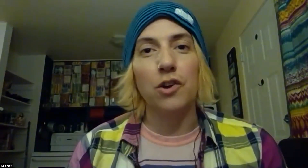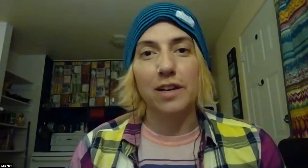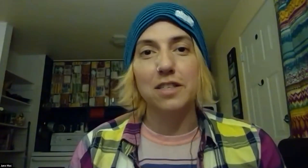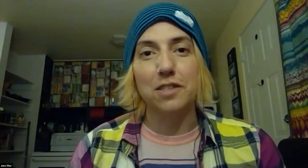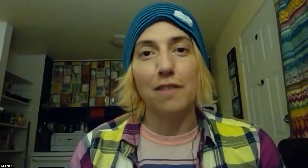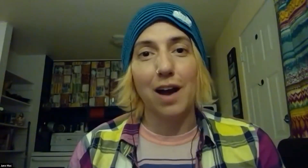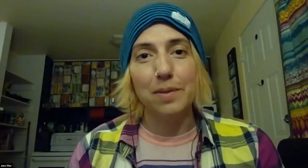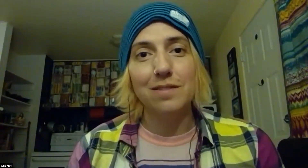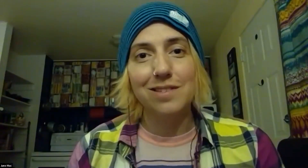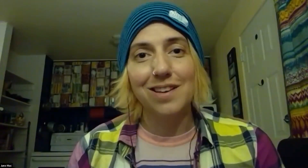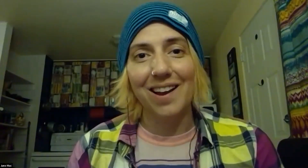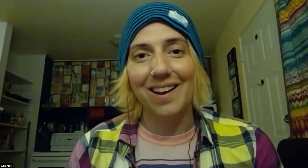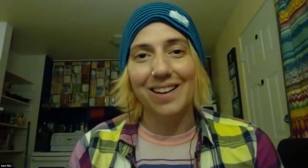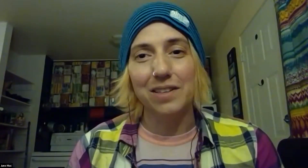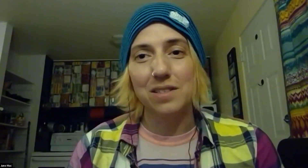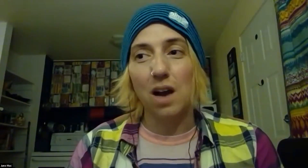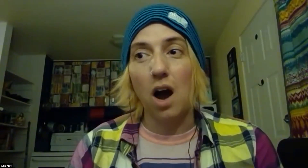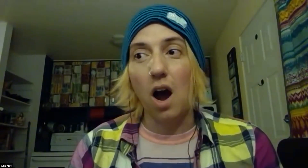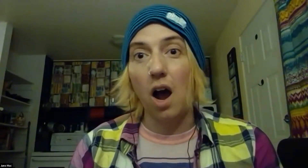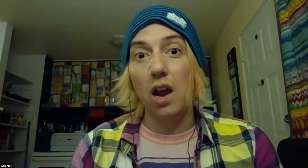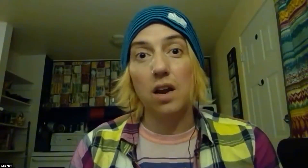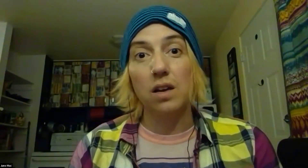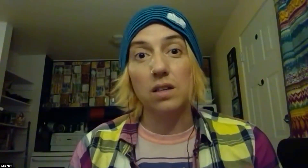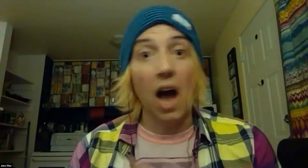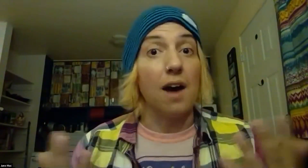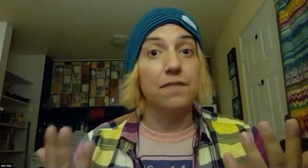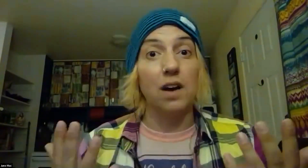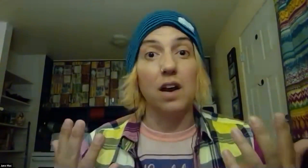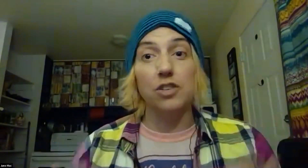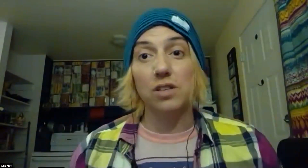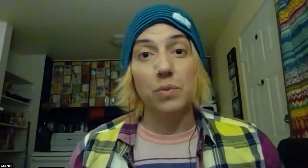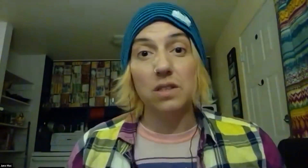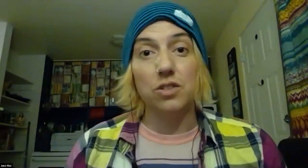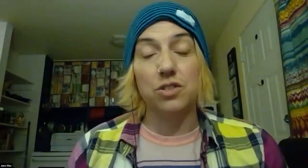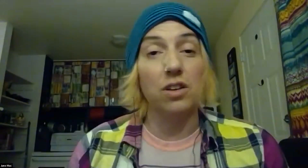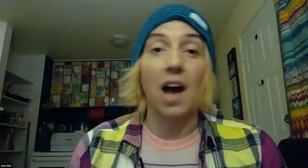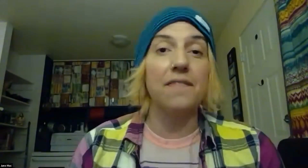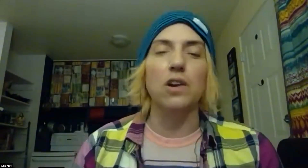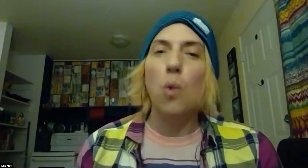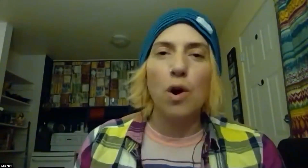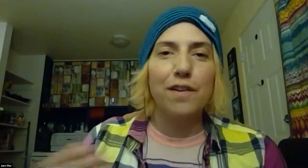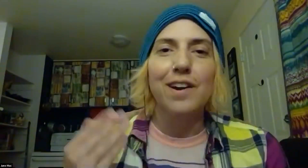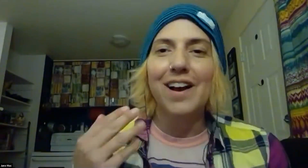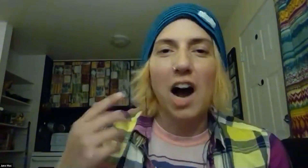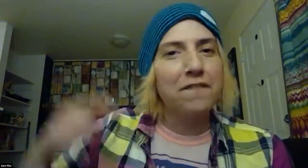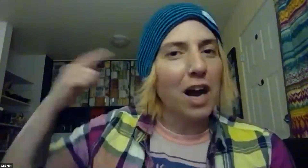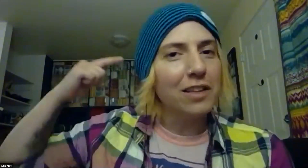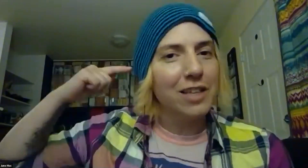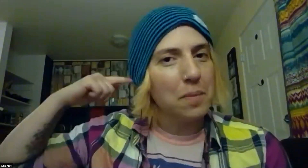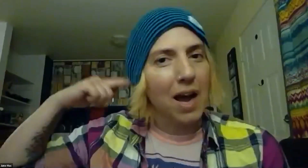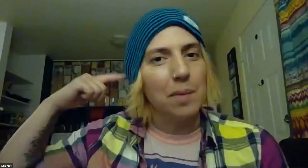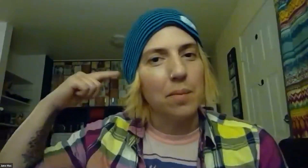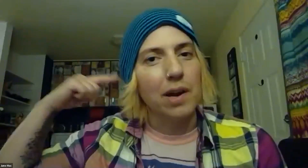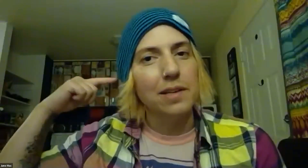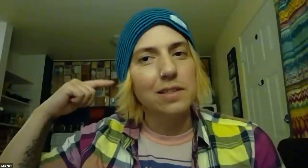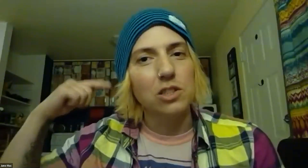lot of crazy stuff happens, and I laugh. I genuinely just start laughing, or I file it in